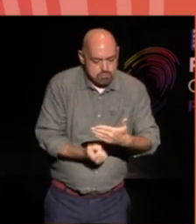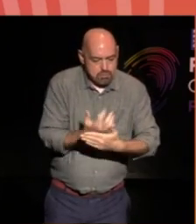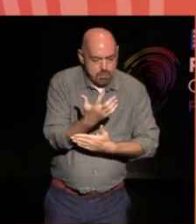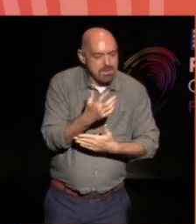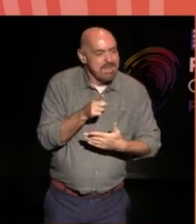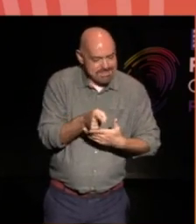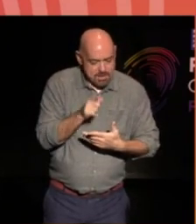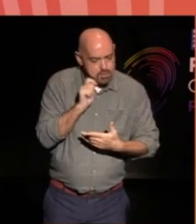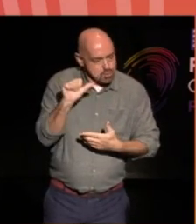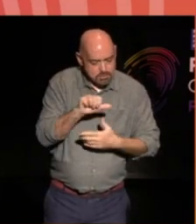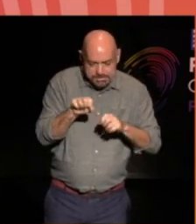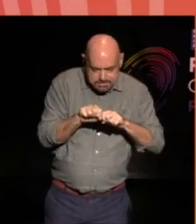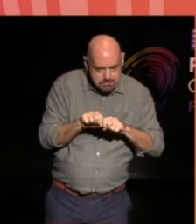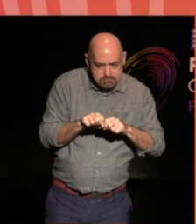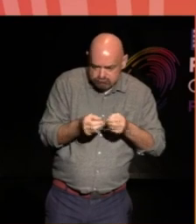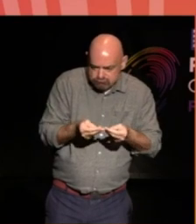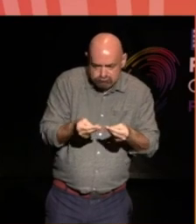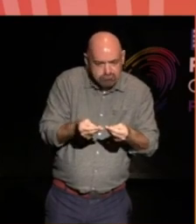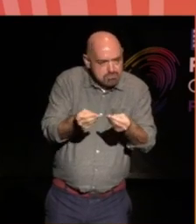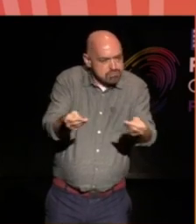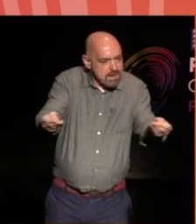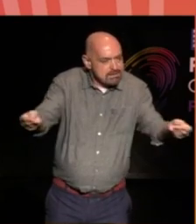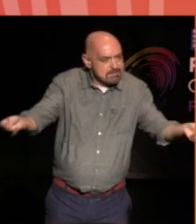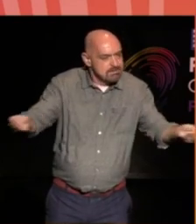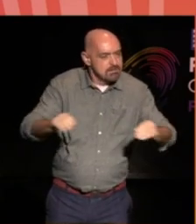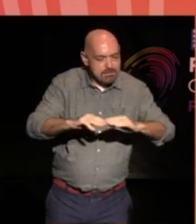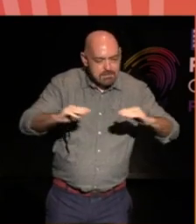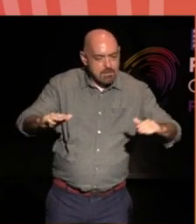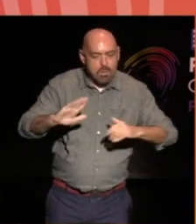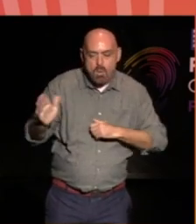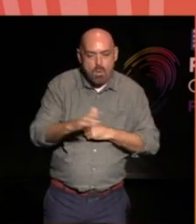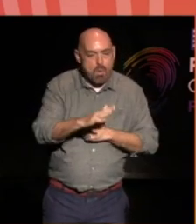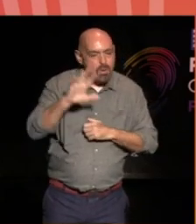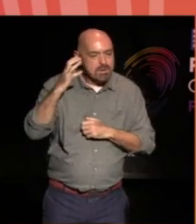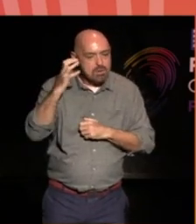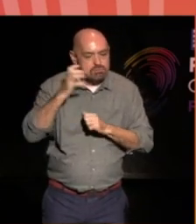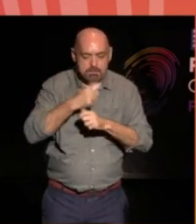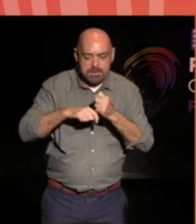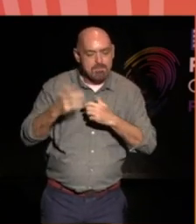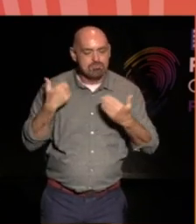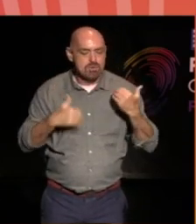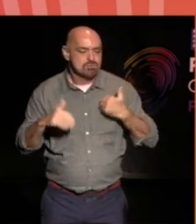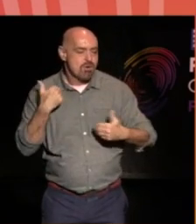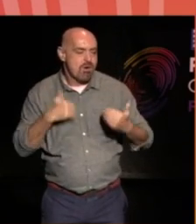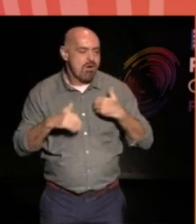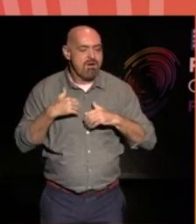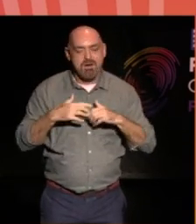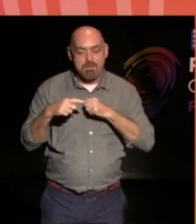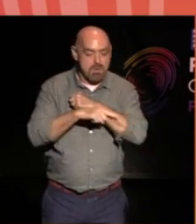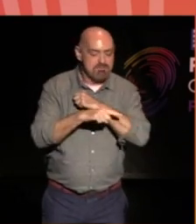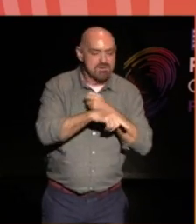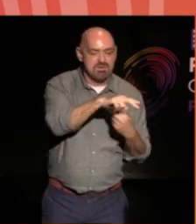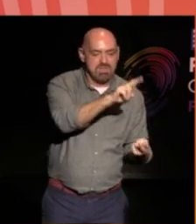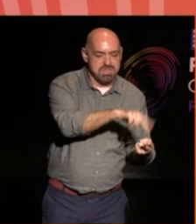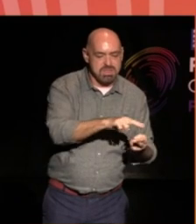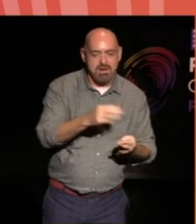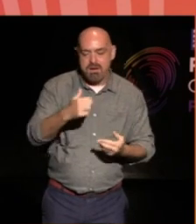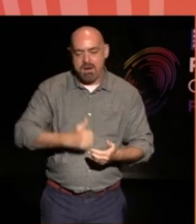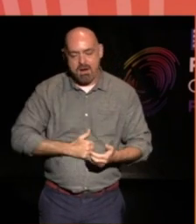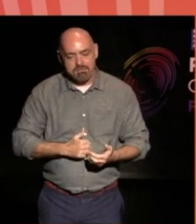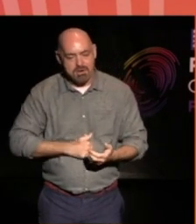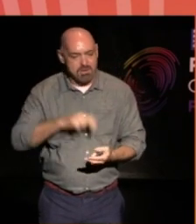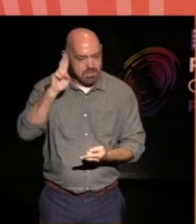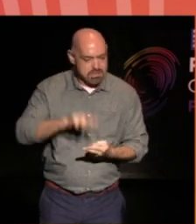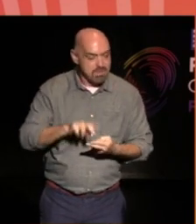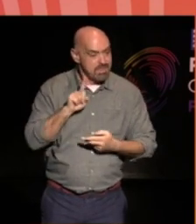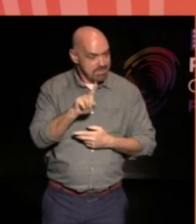be dispersed across all countries and everybody would get richer, there'd be less poverty, there'd be less hunger, and this sort of